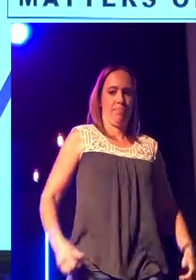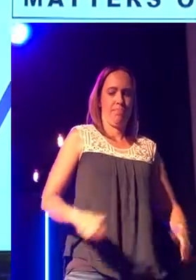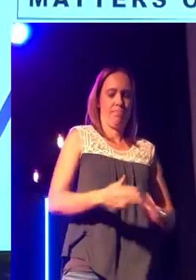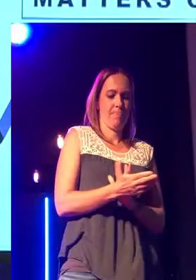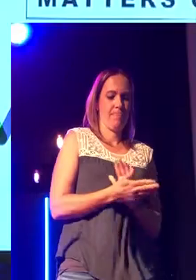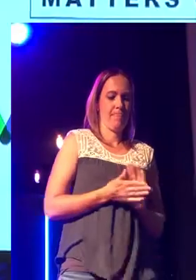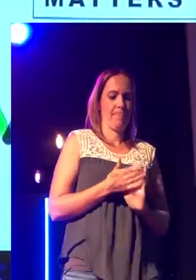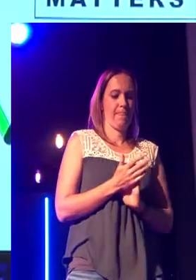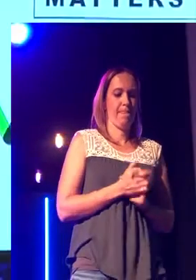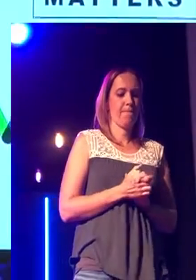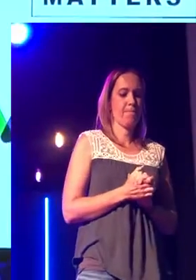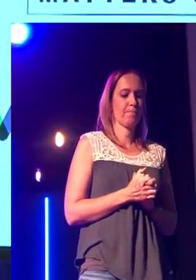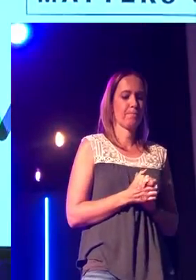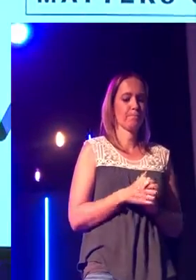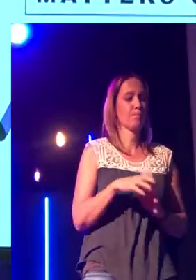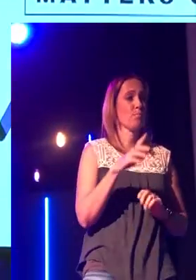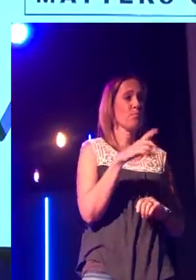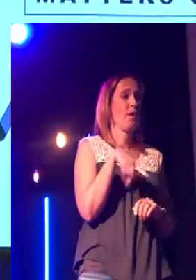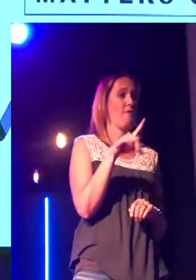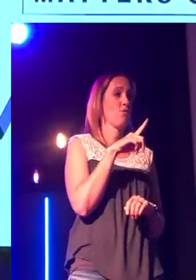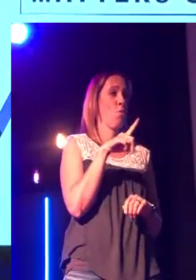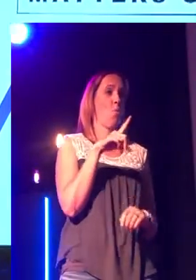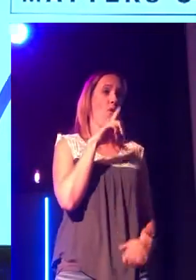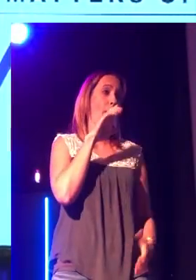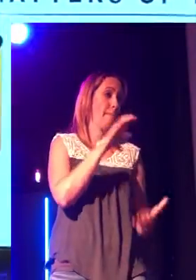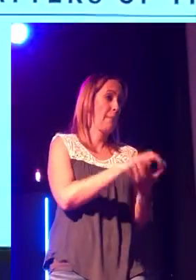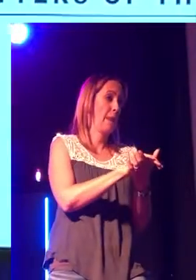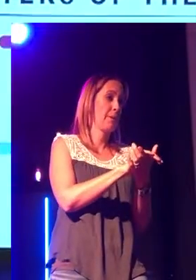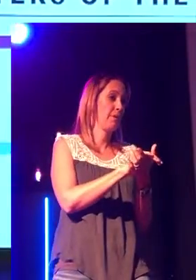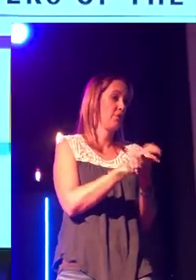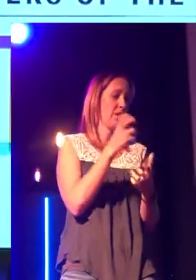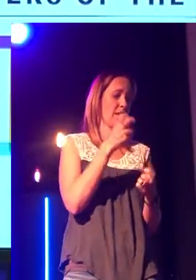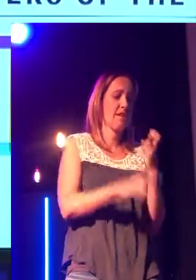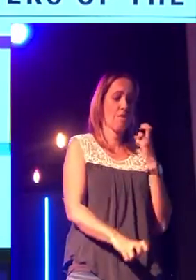But man, if your marriage has been difficult,